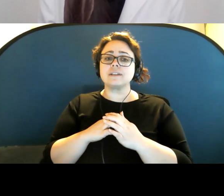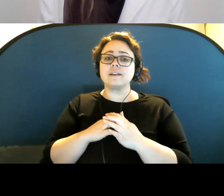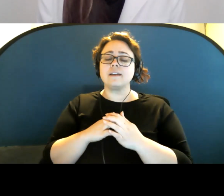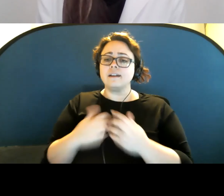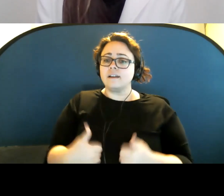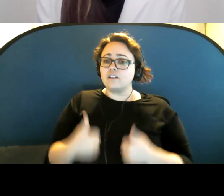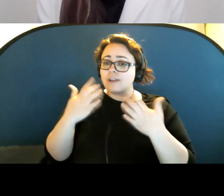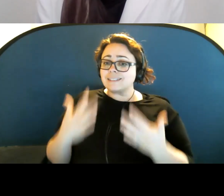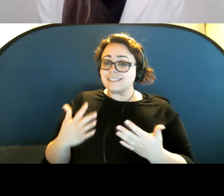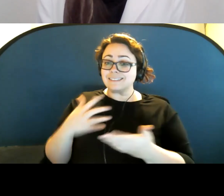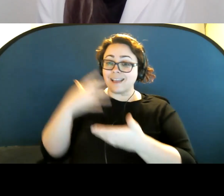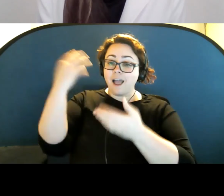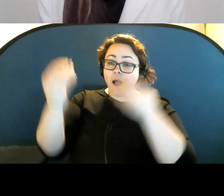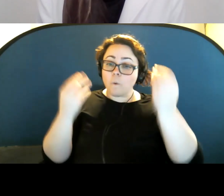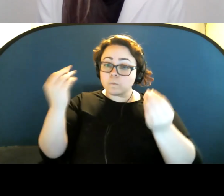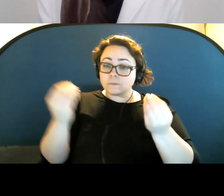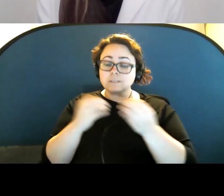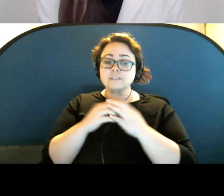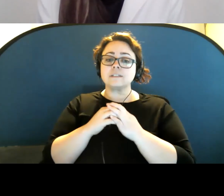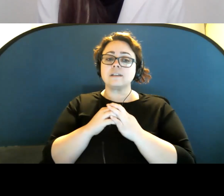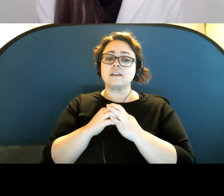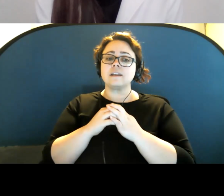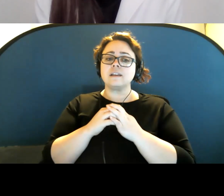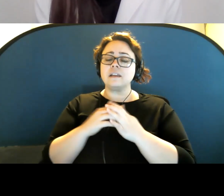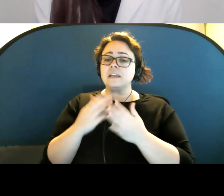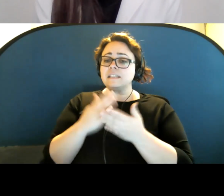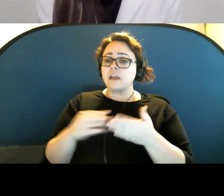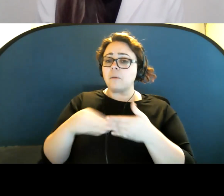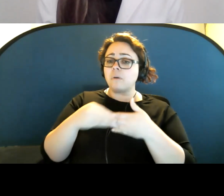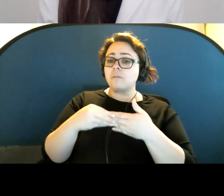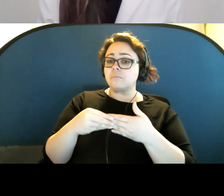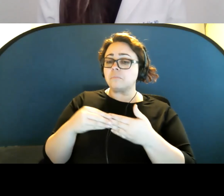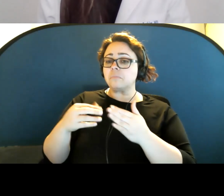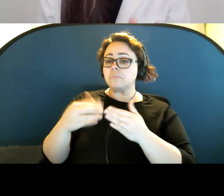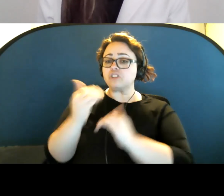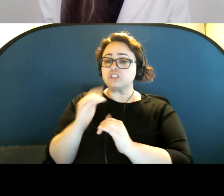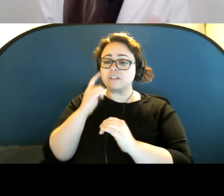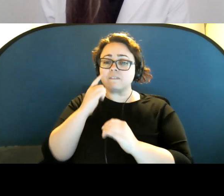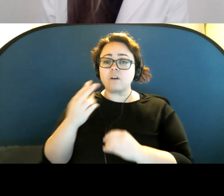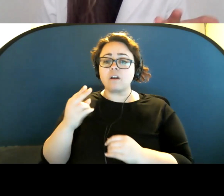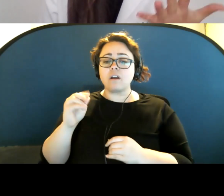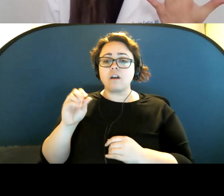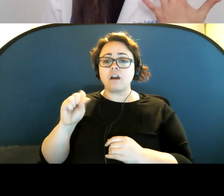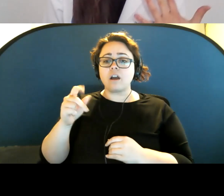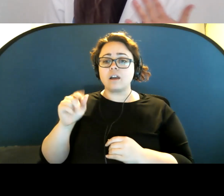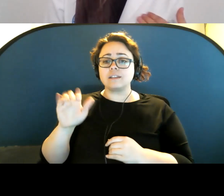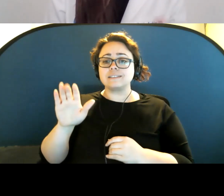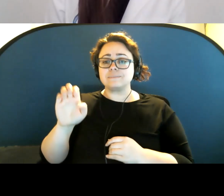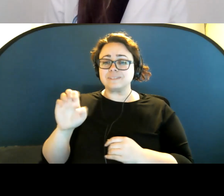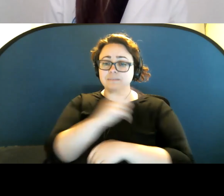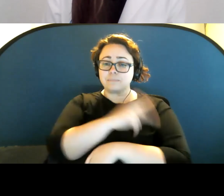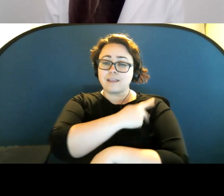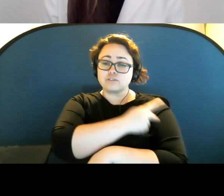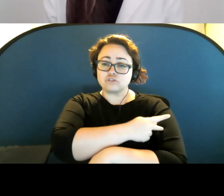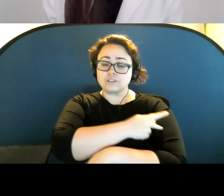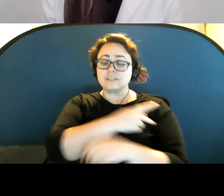and perhaps more lenient restrictions for hospice patients? Right now, as I mentioned, a lot of our